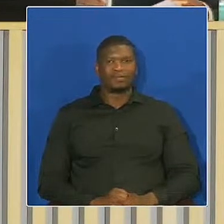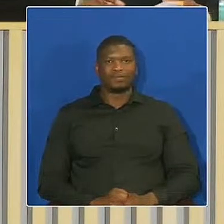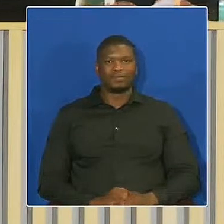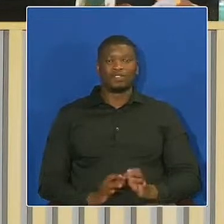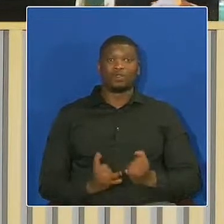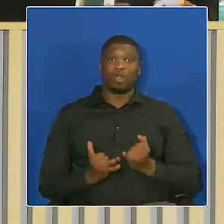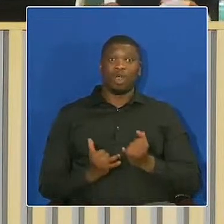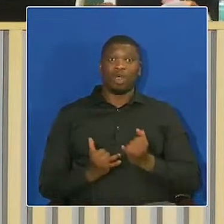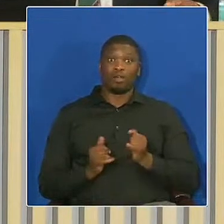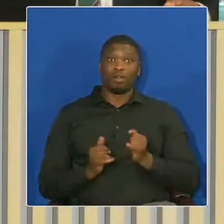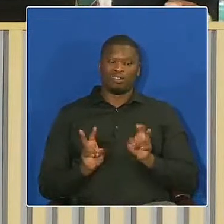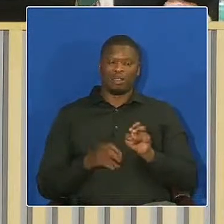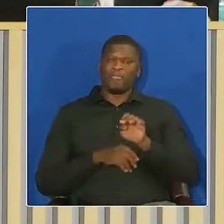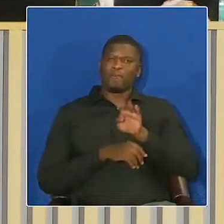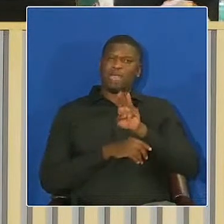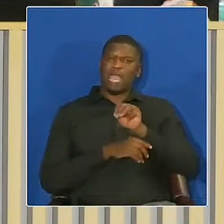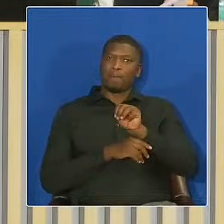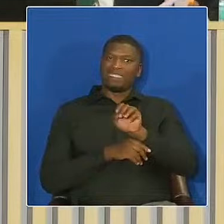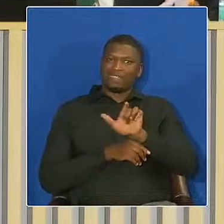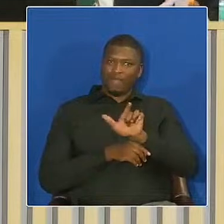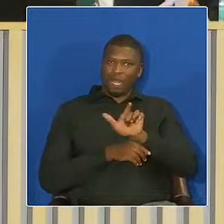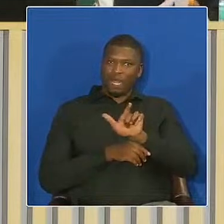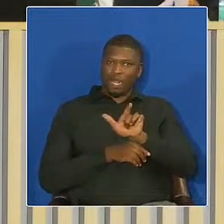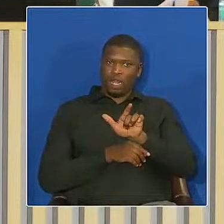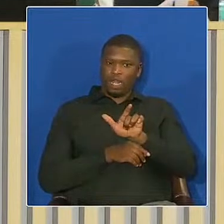So this is BM7, which